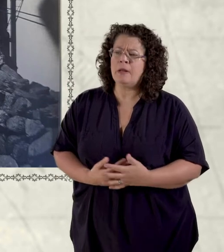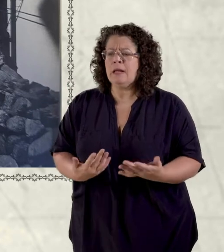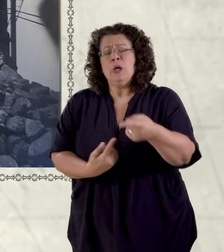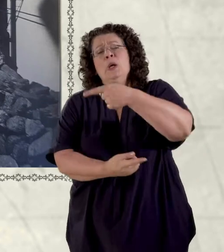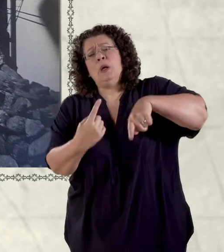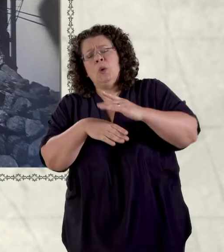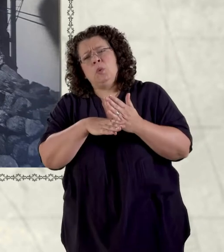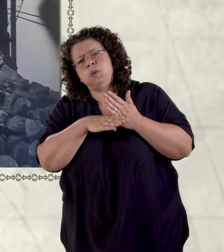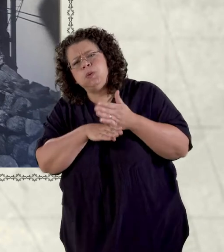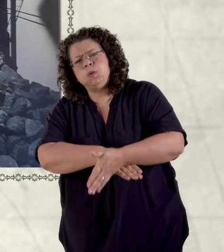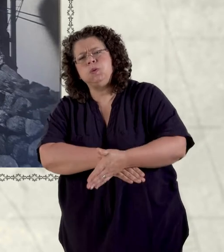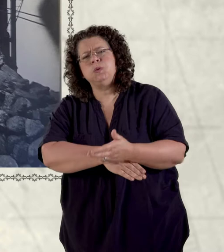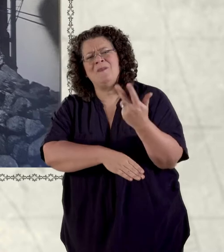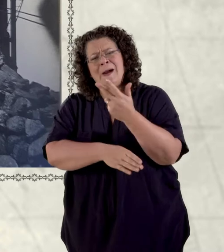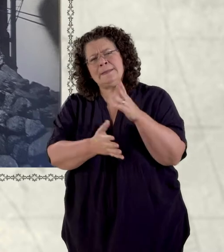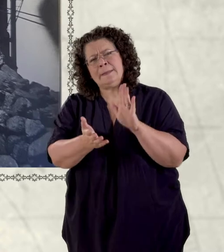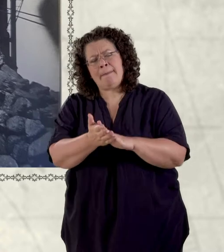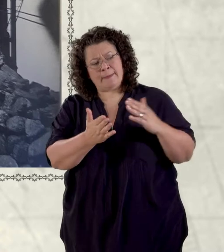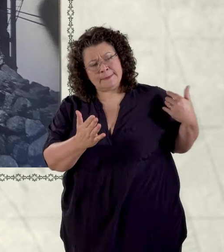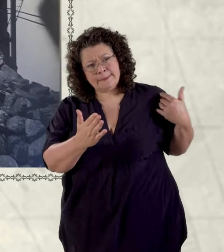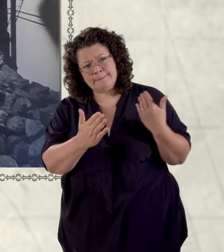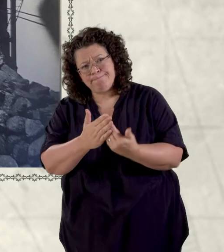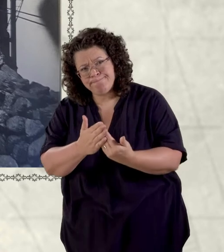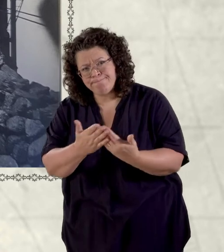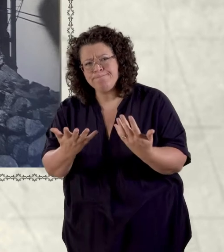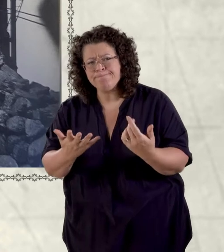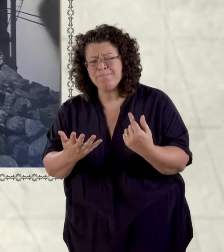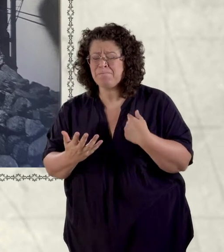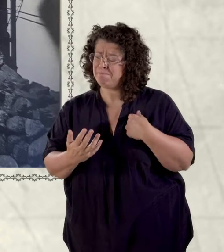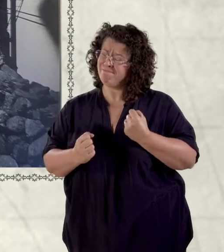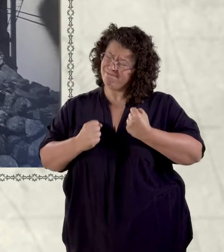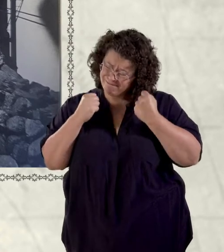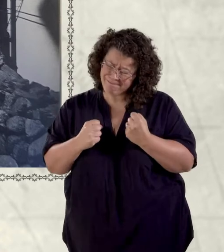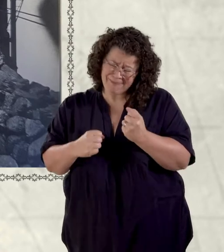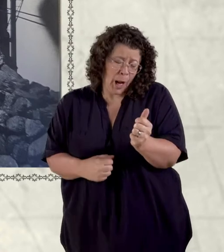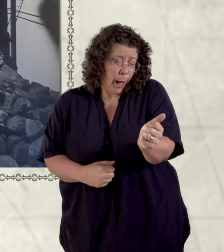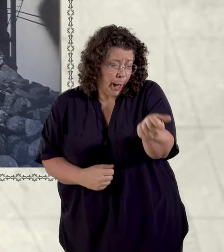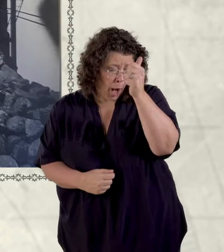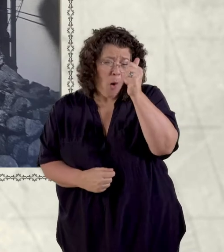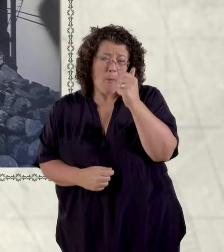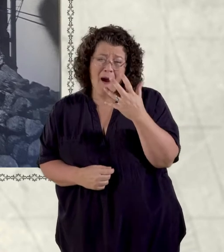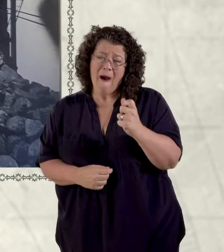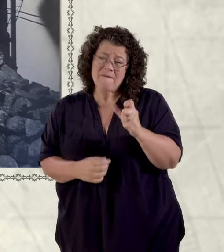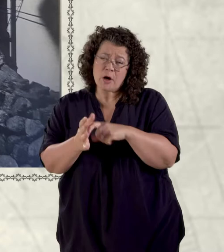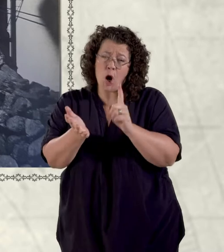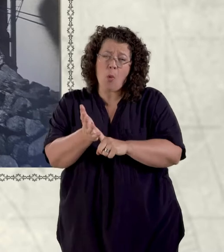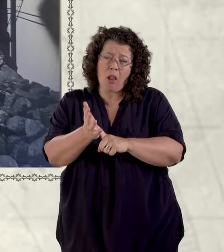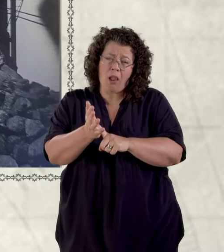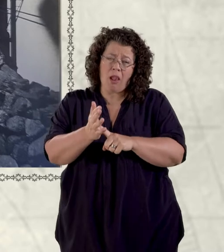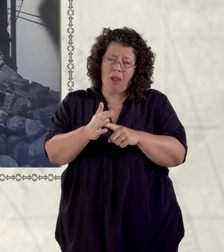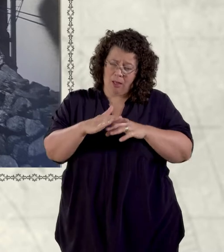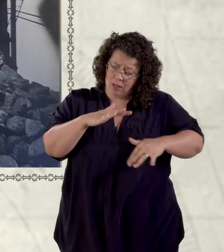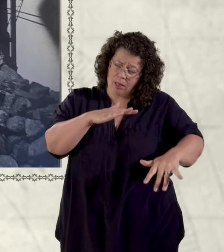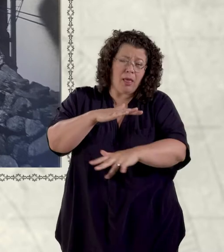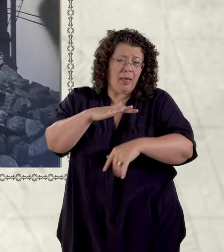you have worked tirelessly for a year and a half i am convinced that there